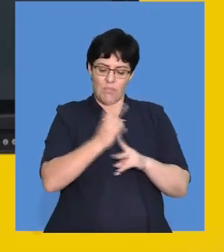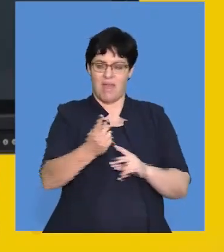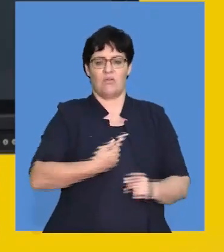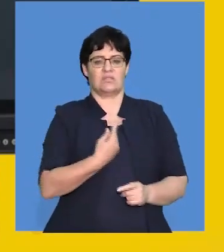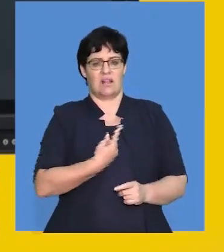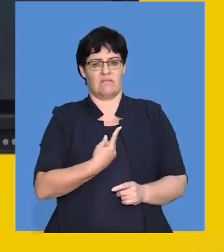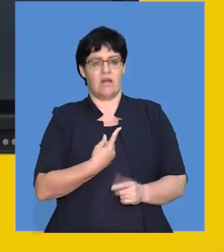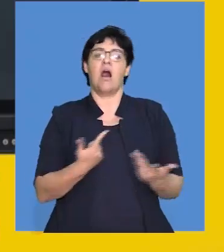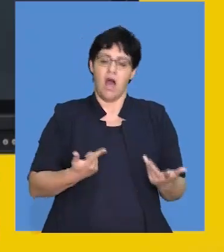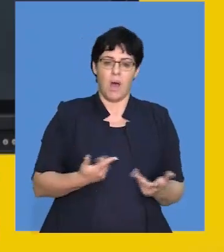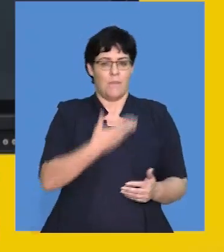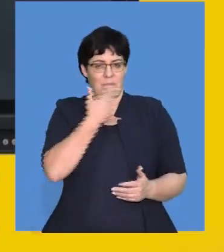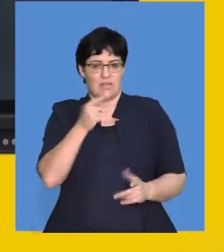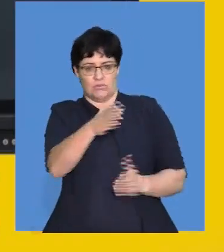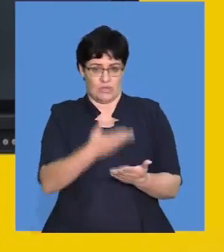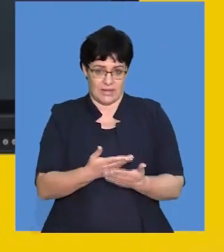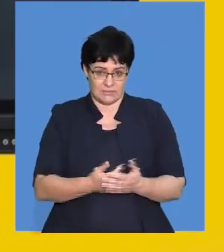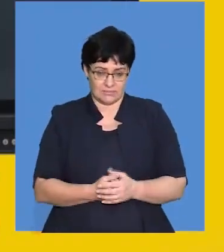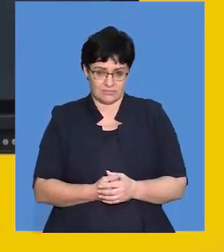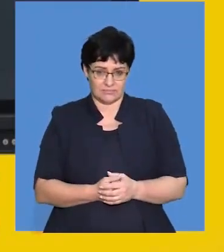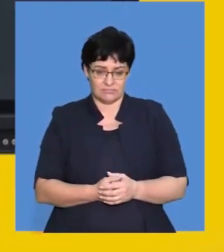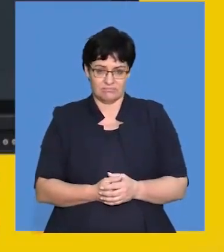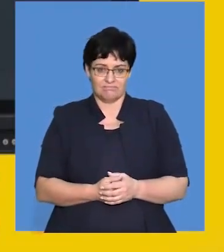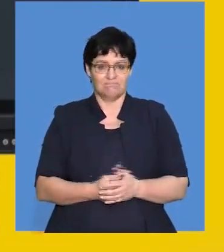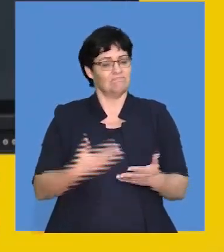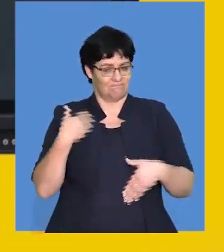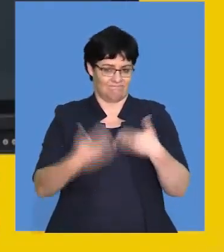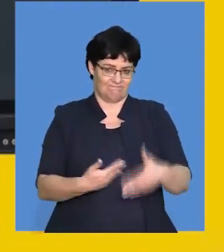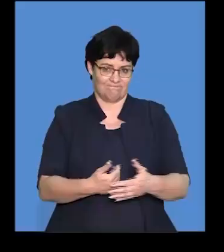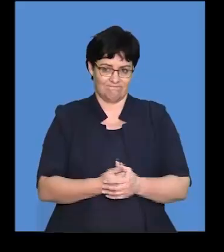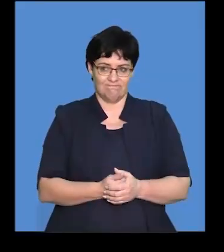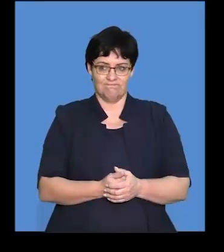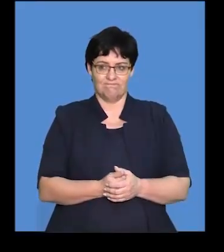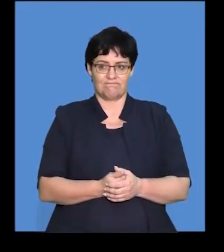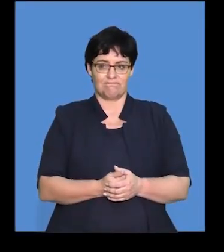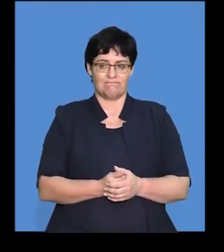prepare yourself as best as you can. Let us do this.